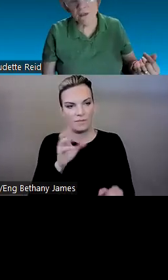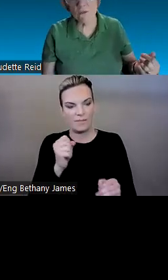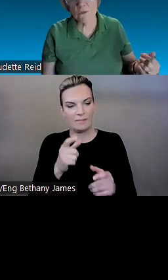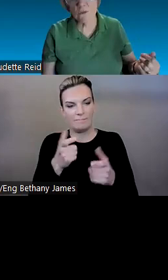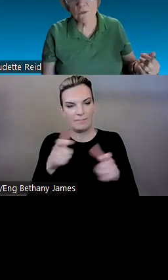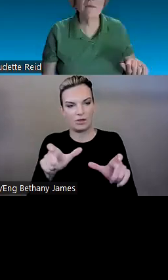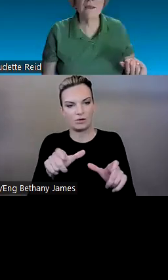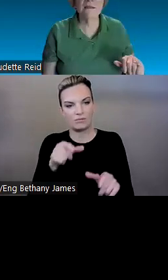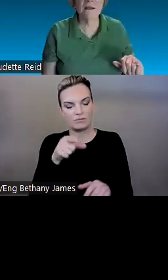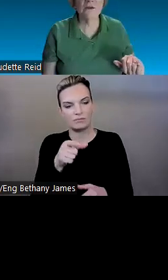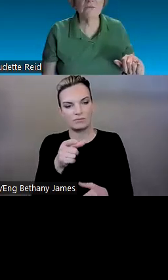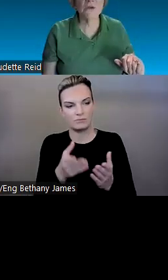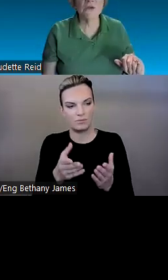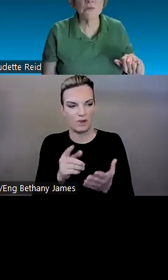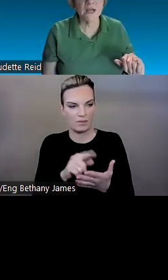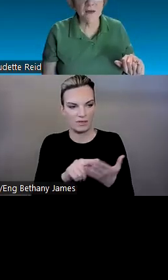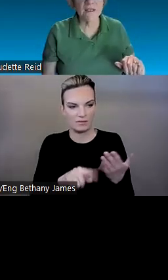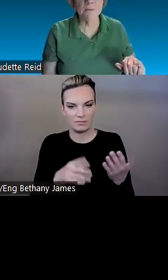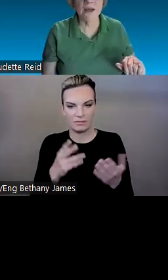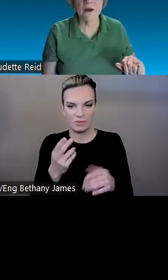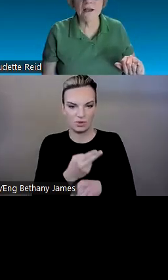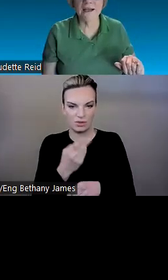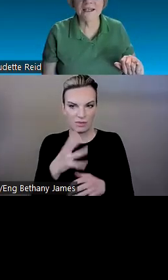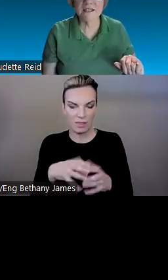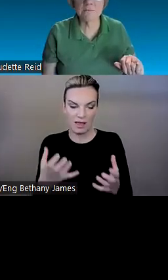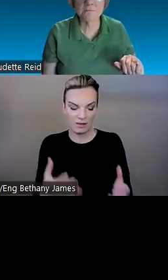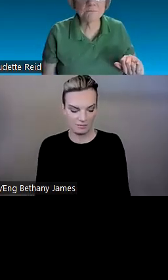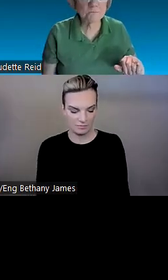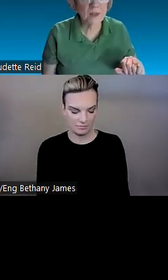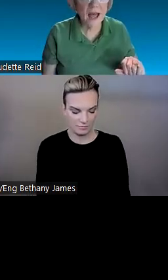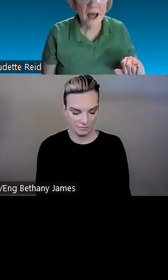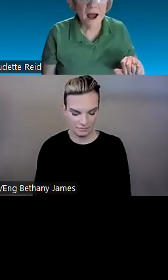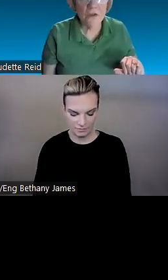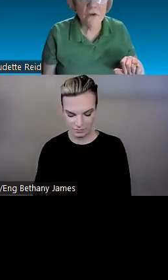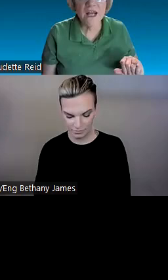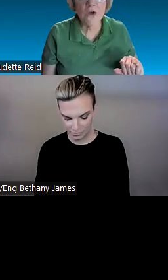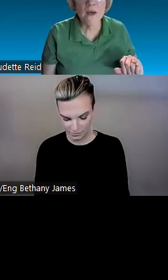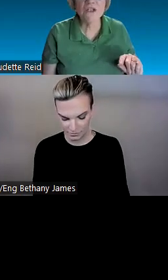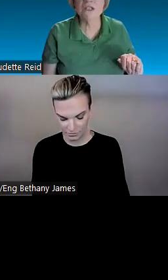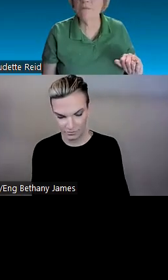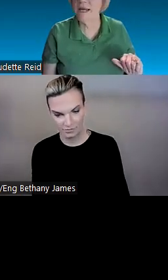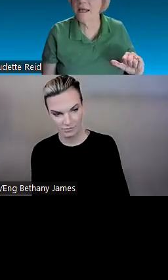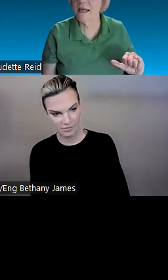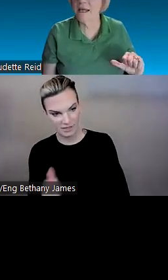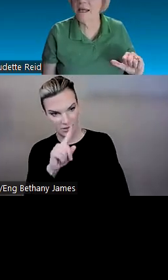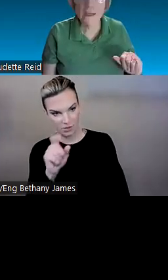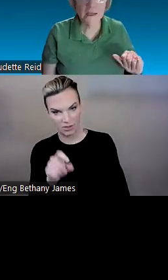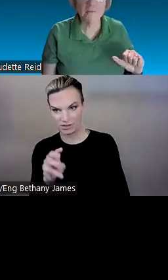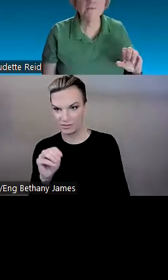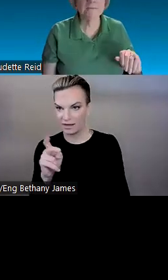enlarged. But those are probably things that are used pretty heavily by our clients. Are there any questions, Mike?